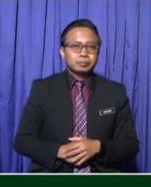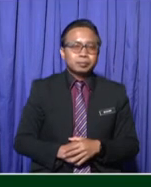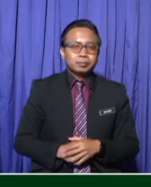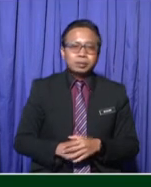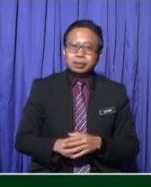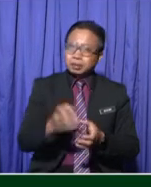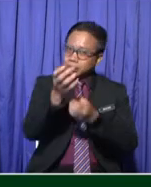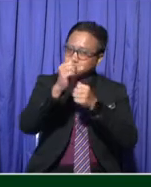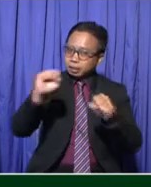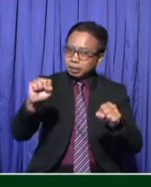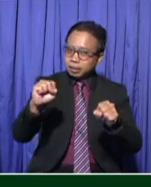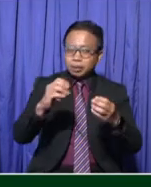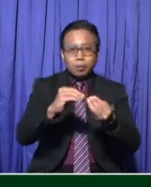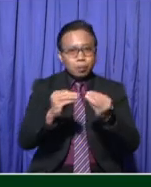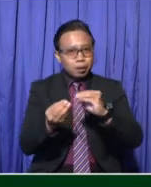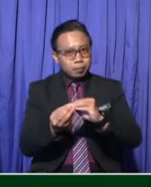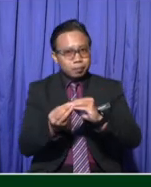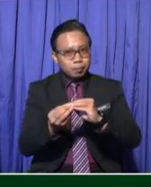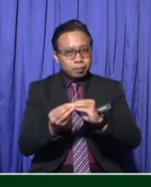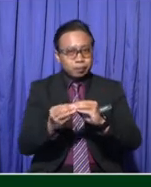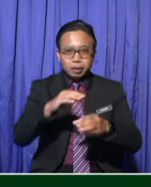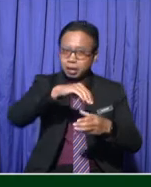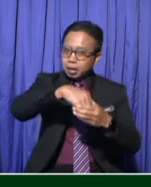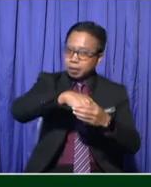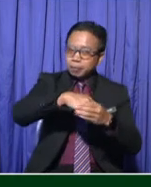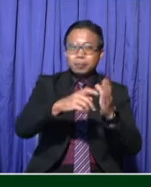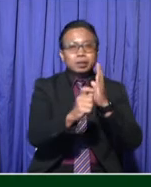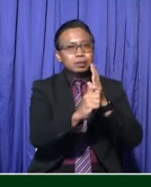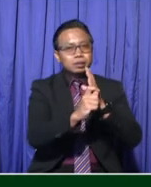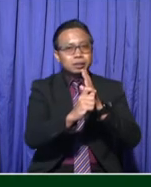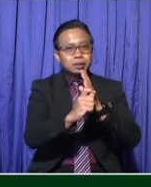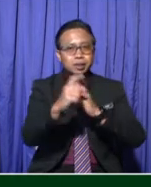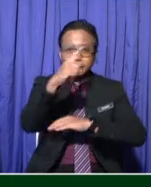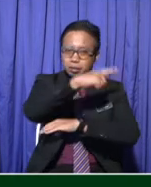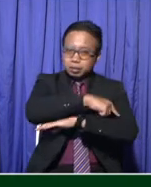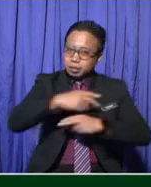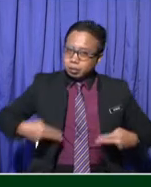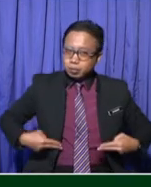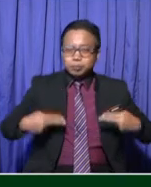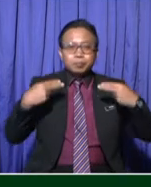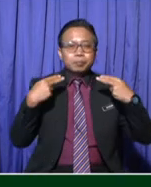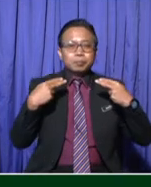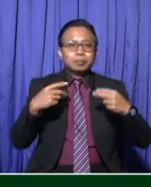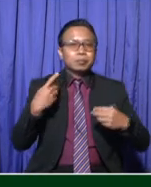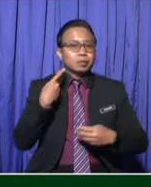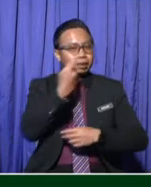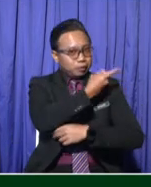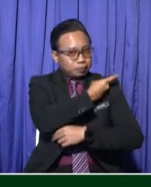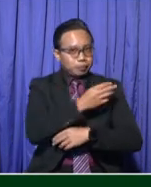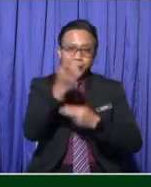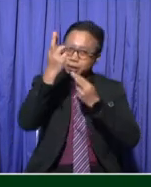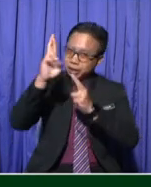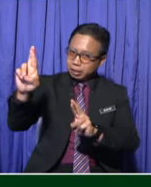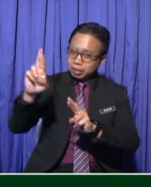solve problem involving addition in daily life situations. Are you ready?